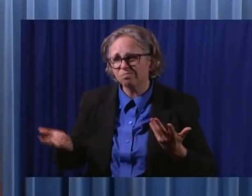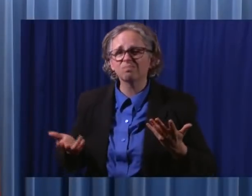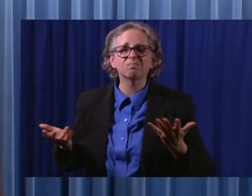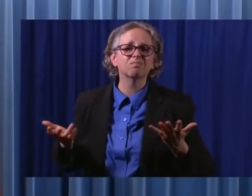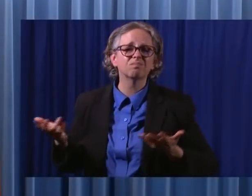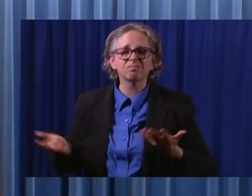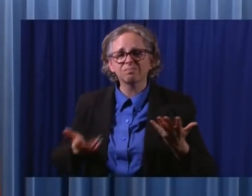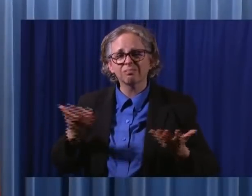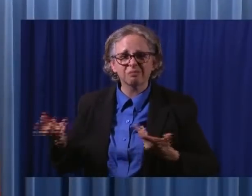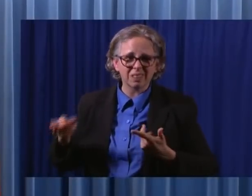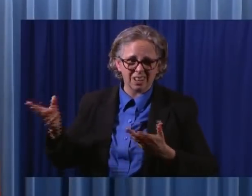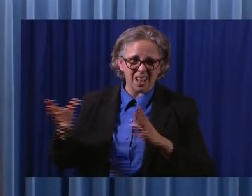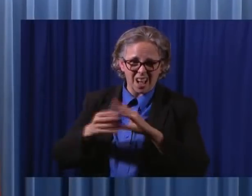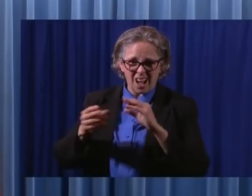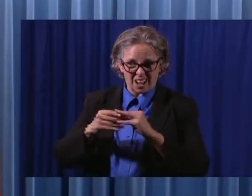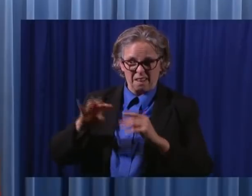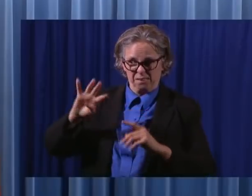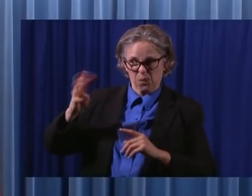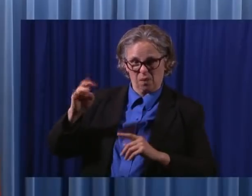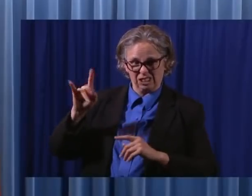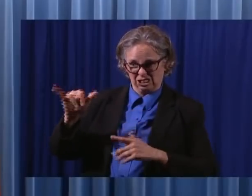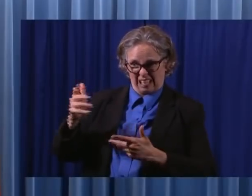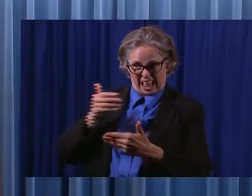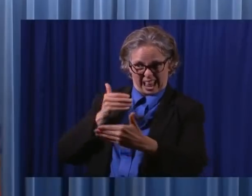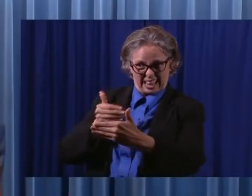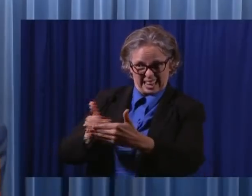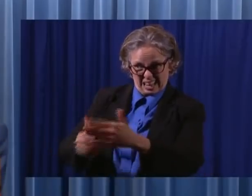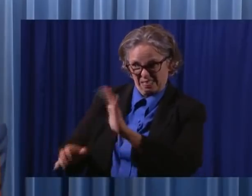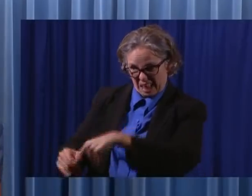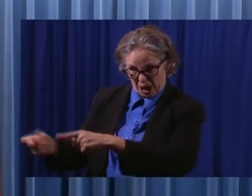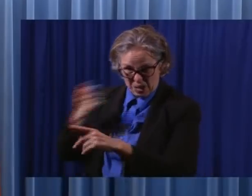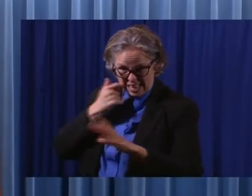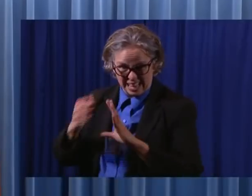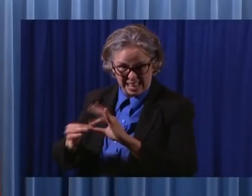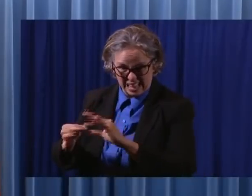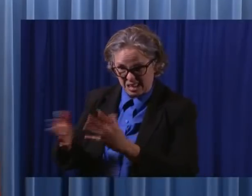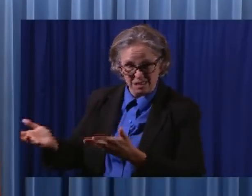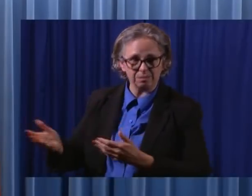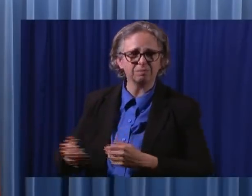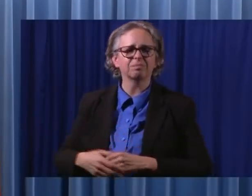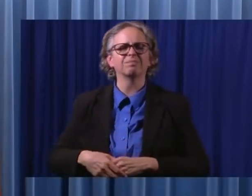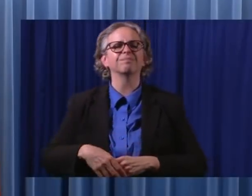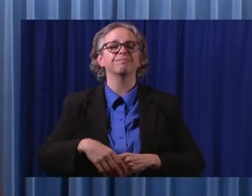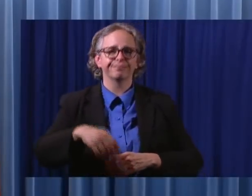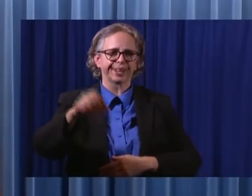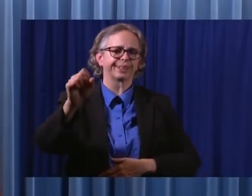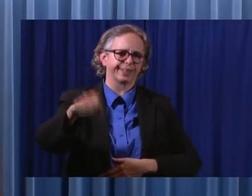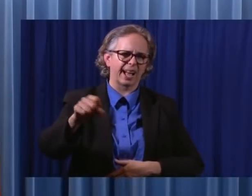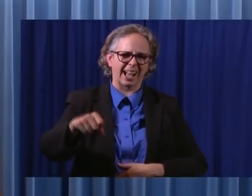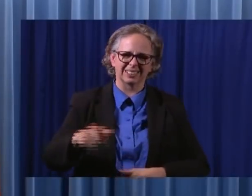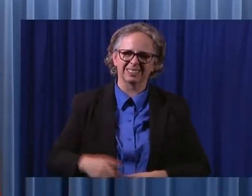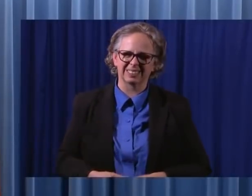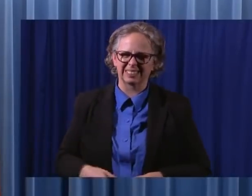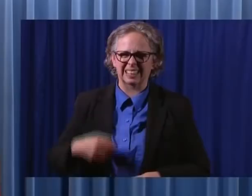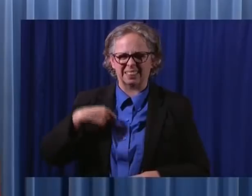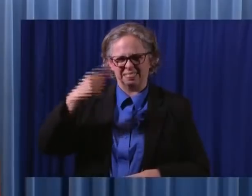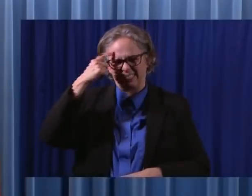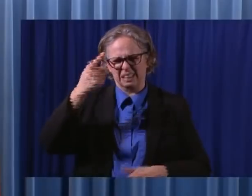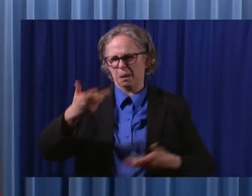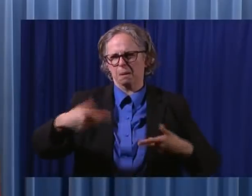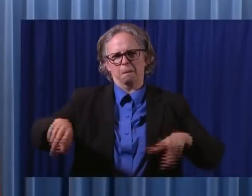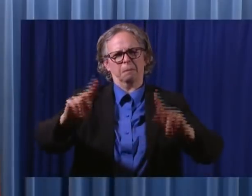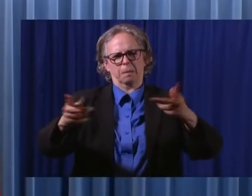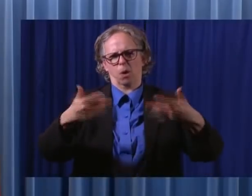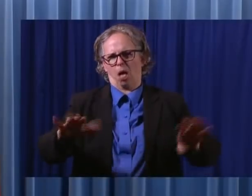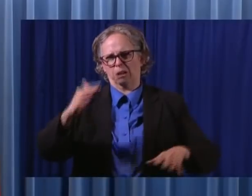it is a holiday, and 4th of July is coming up. Well, I think everyone sort of knows the rules at this point, if you